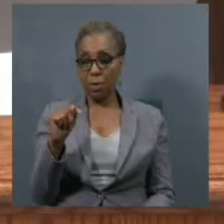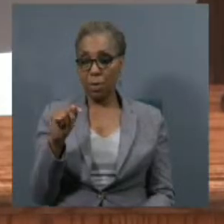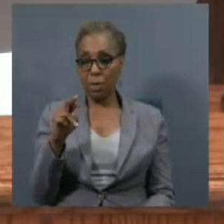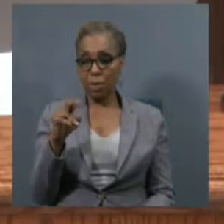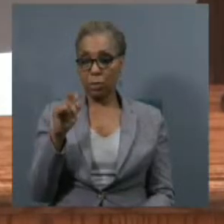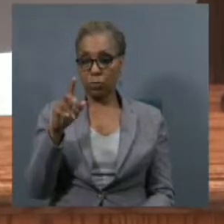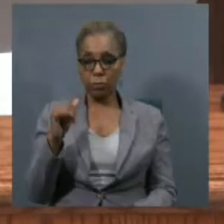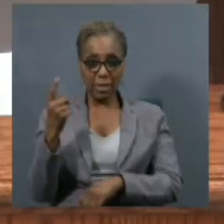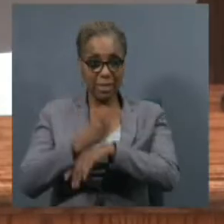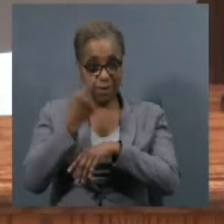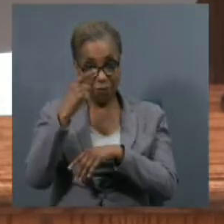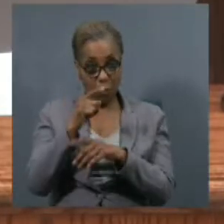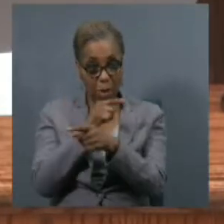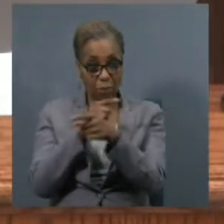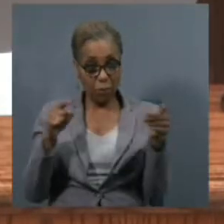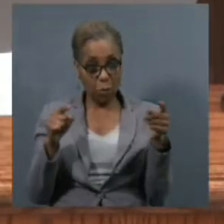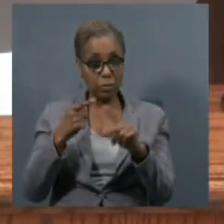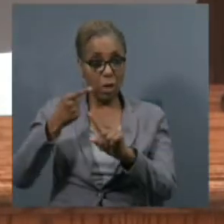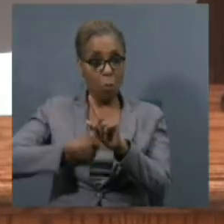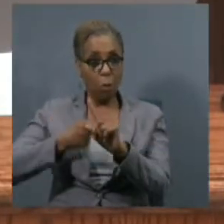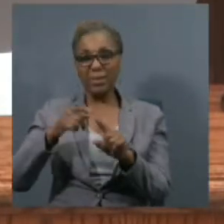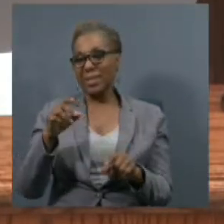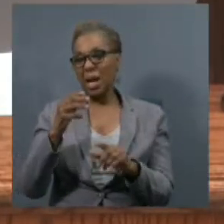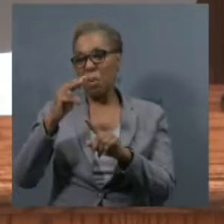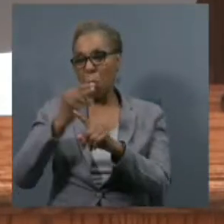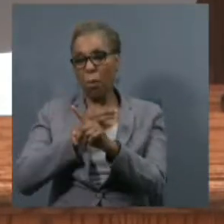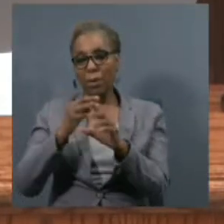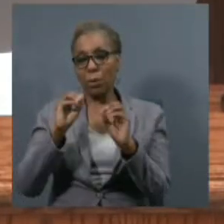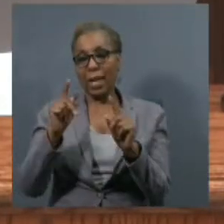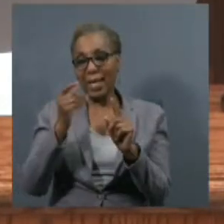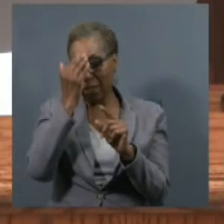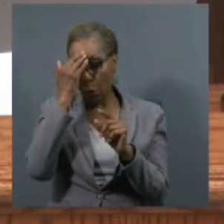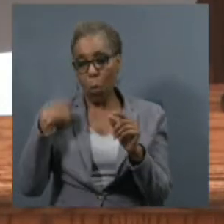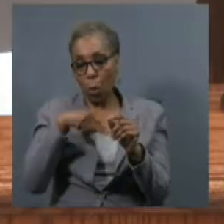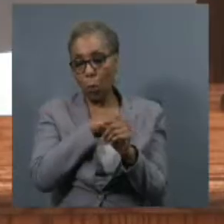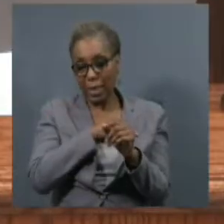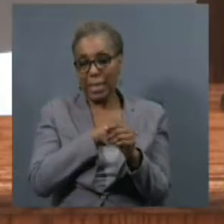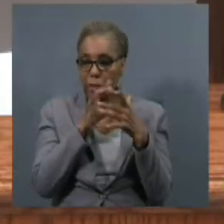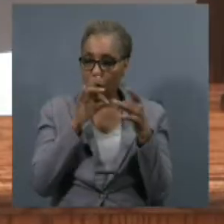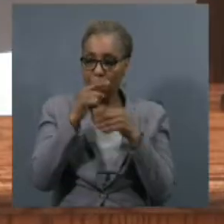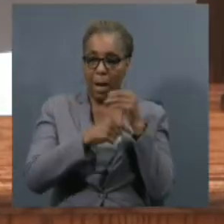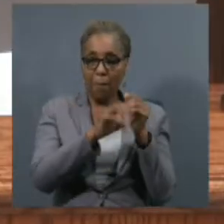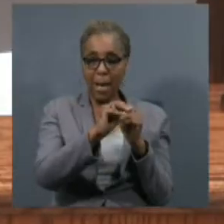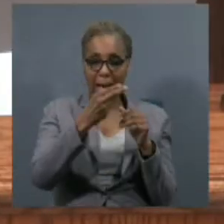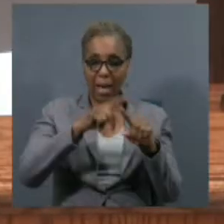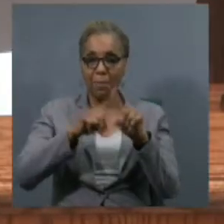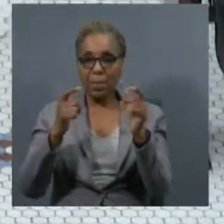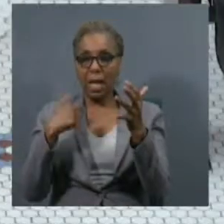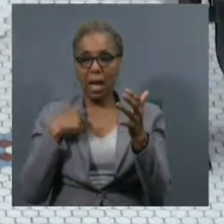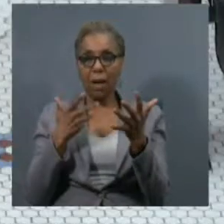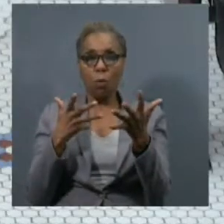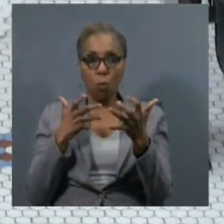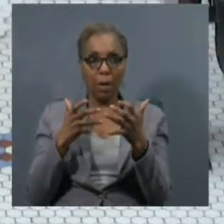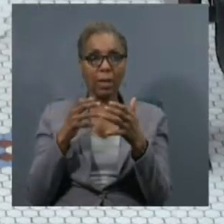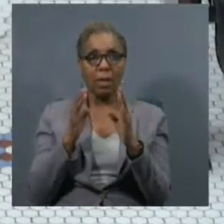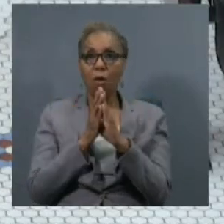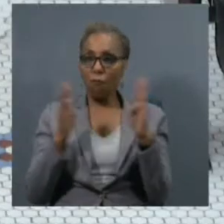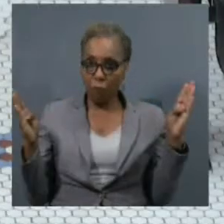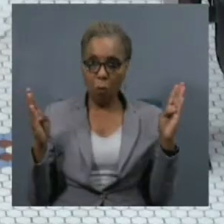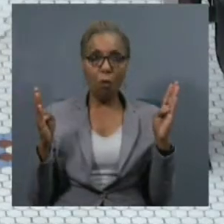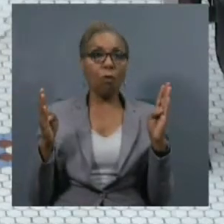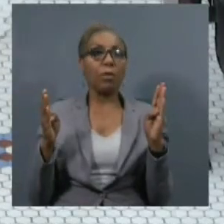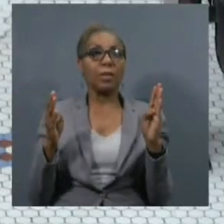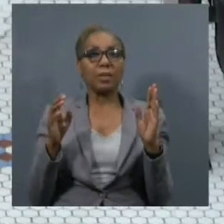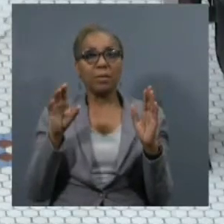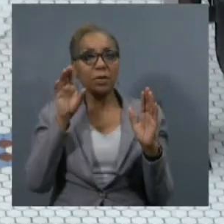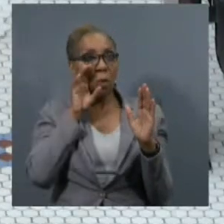great. Yes. I know we're only talking about Madison, but I want to get a complete picture of Right. what else is out there. Right. Make sure we don't have any of